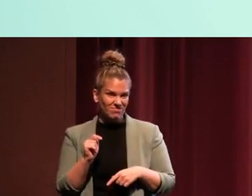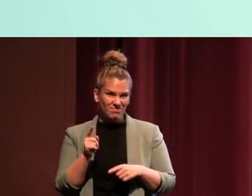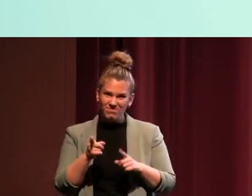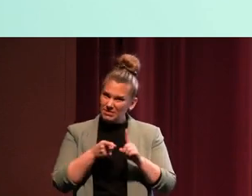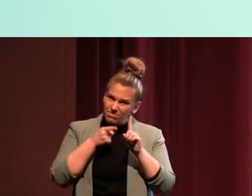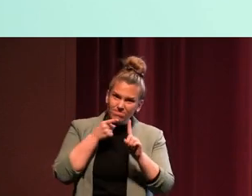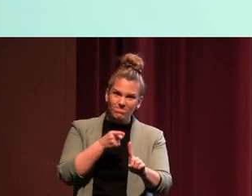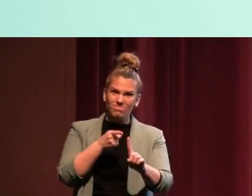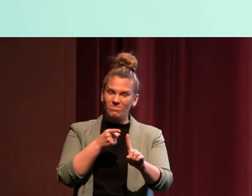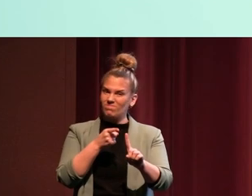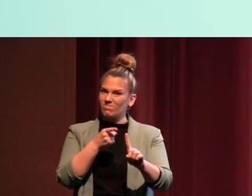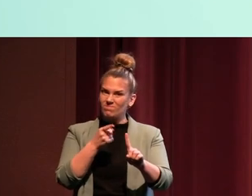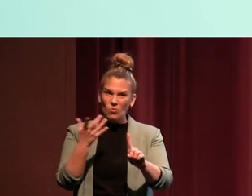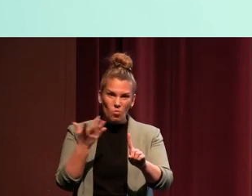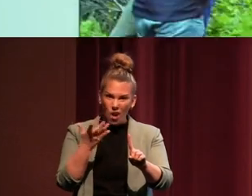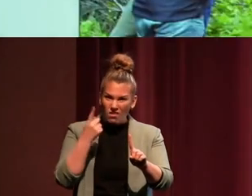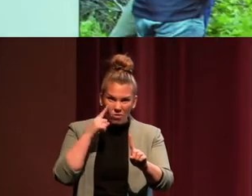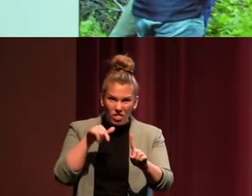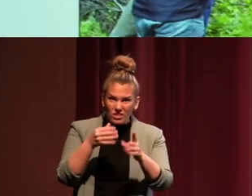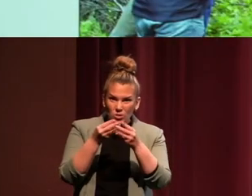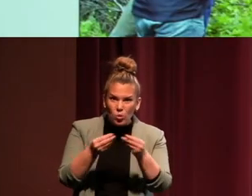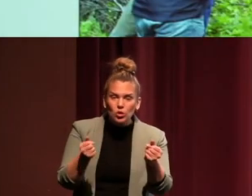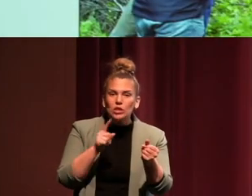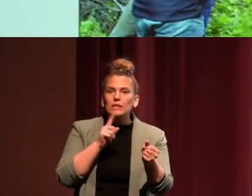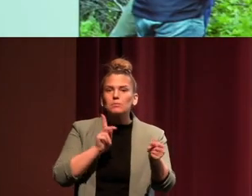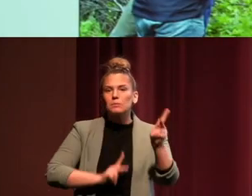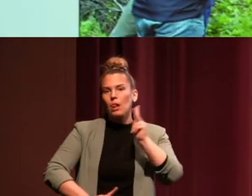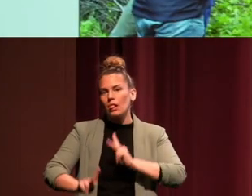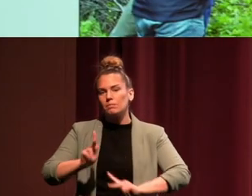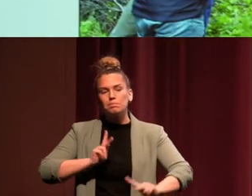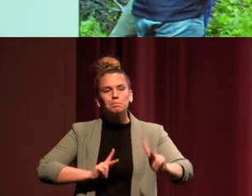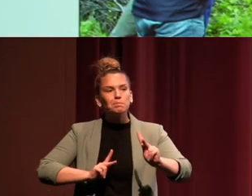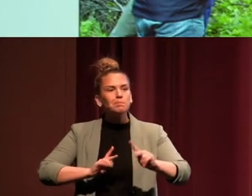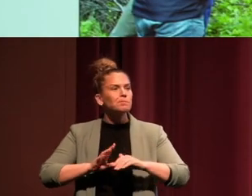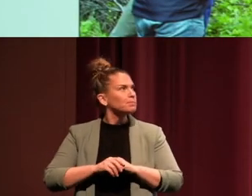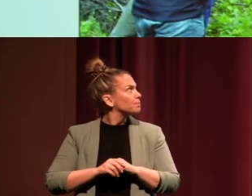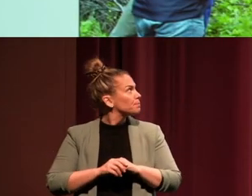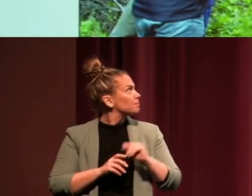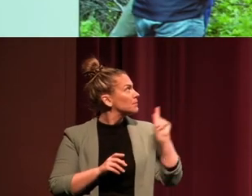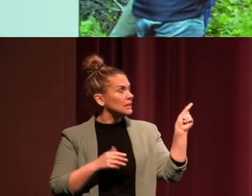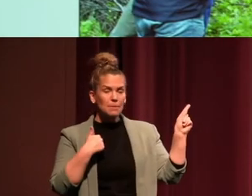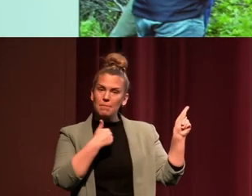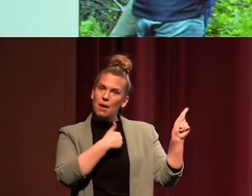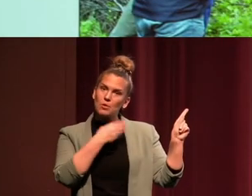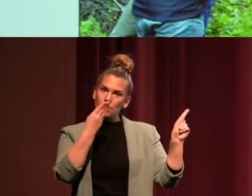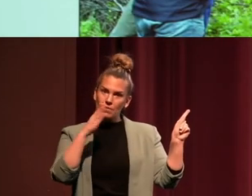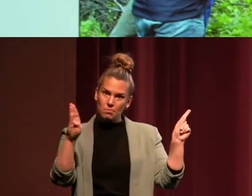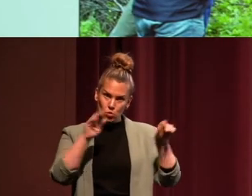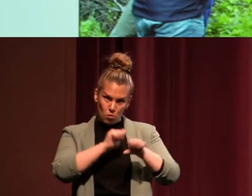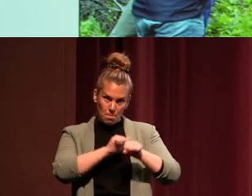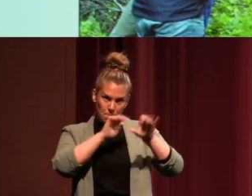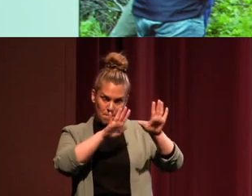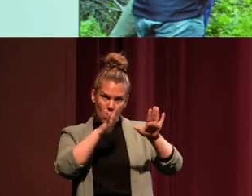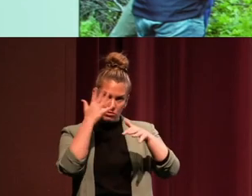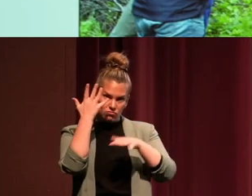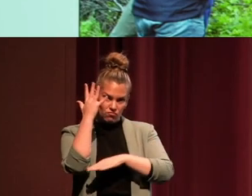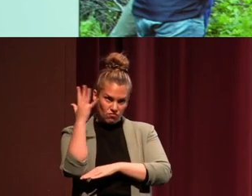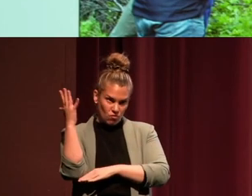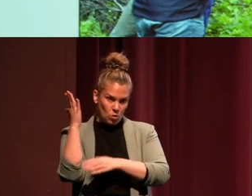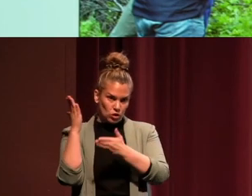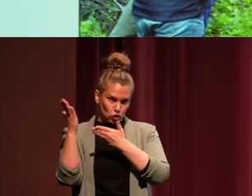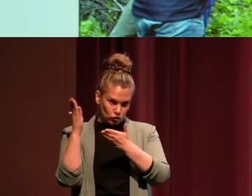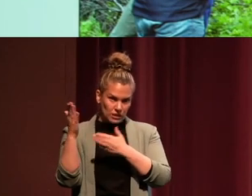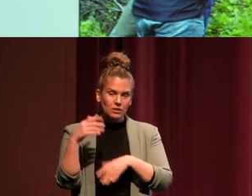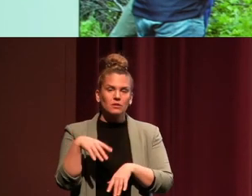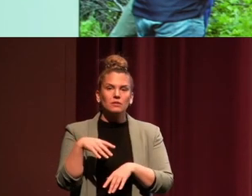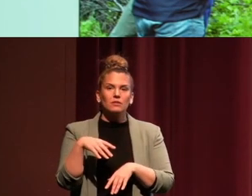the solution is people. Here's members of the Blue Mountains Forest Partners, which convenes representatives from the timber industry,